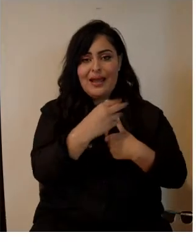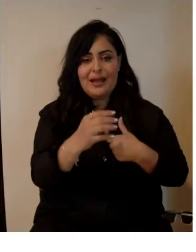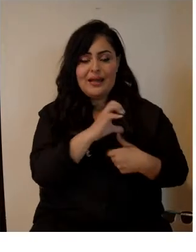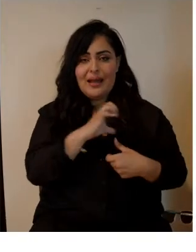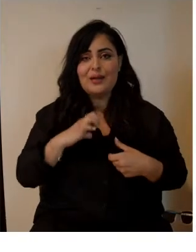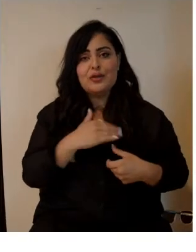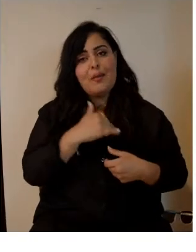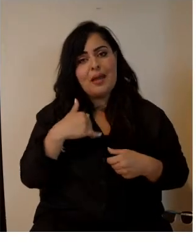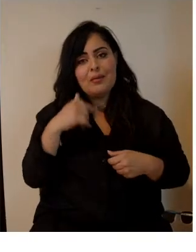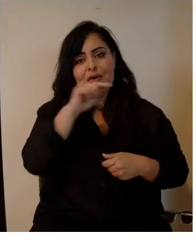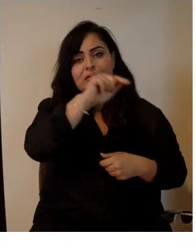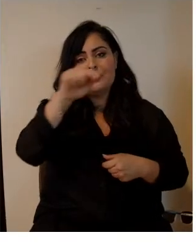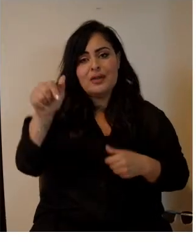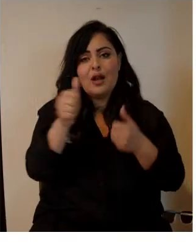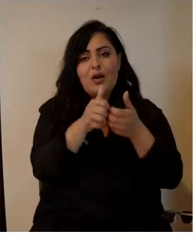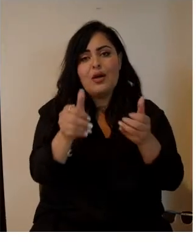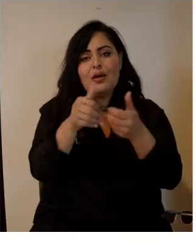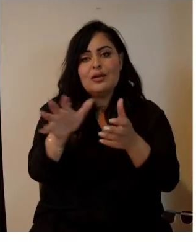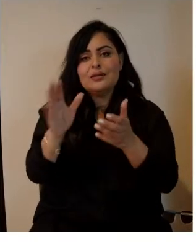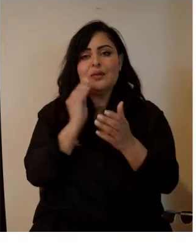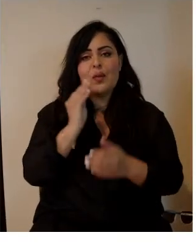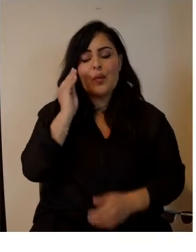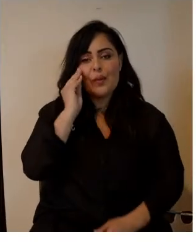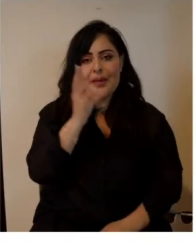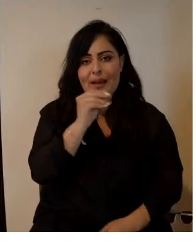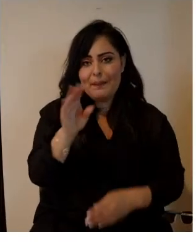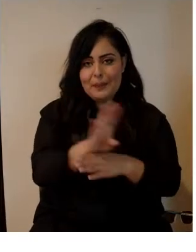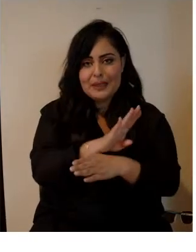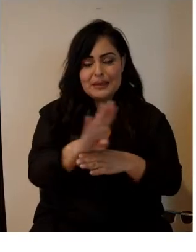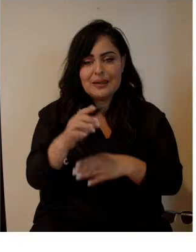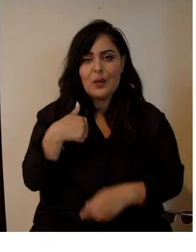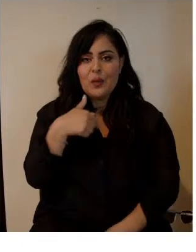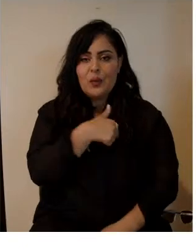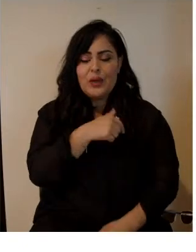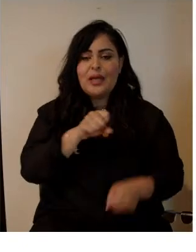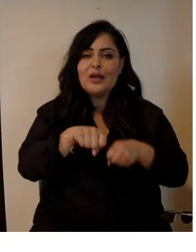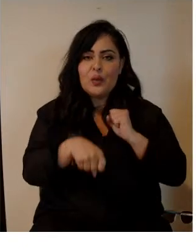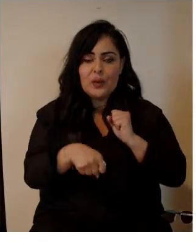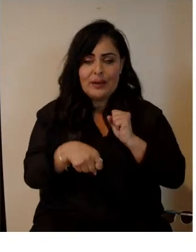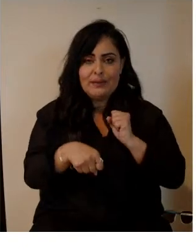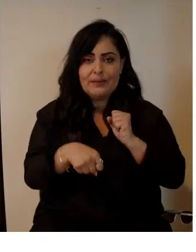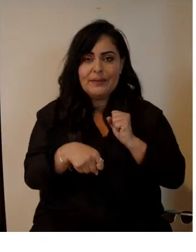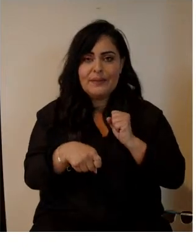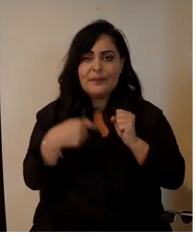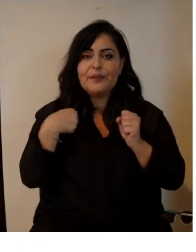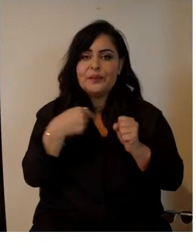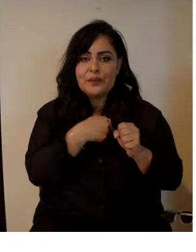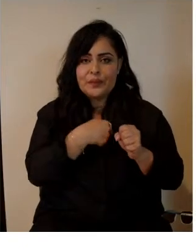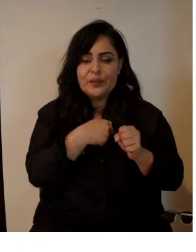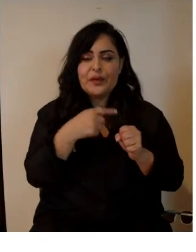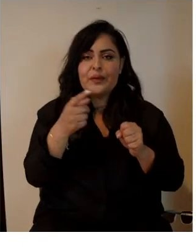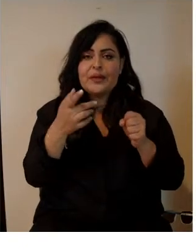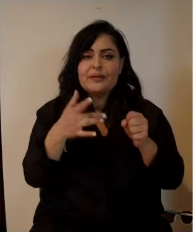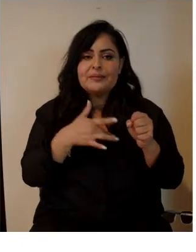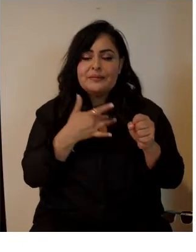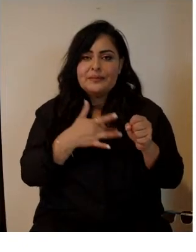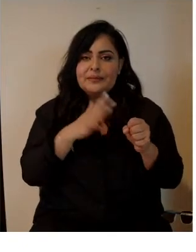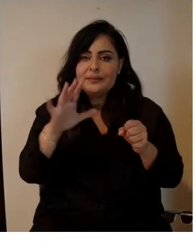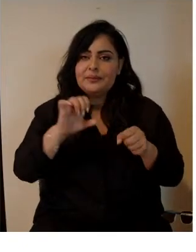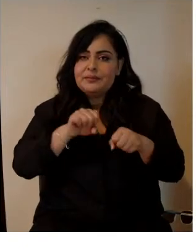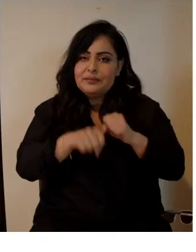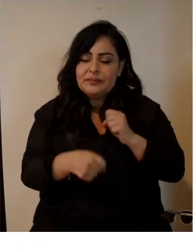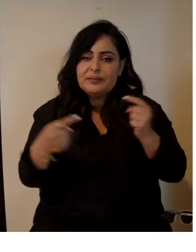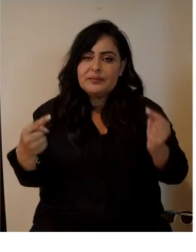have lost our homes and businesses. We grieve alongside each one of you who